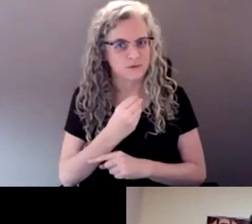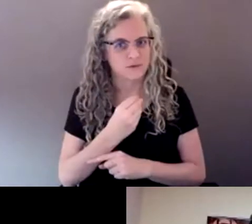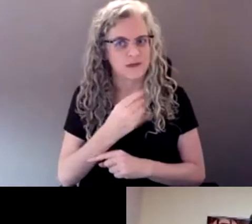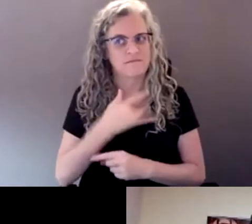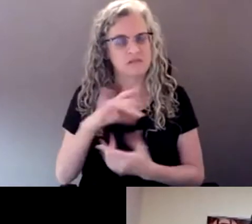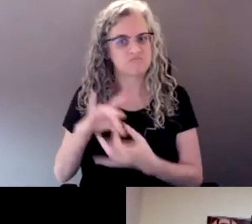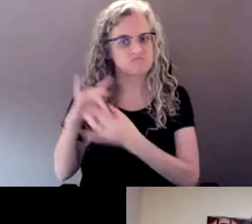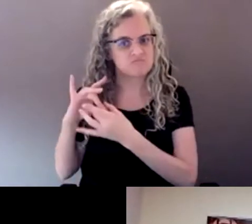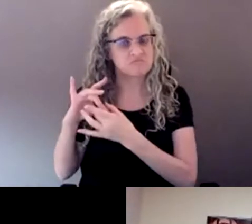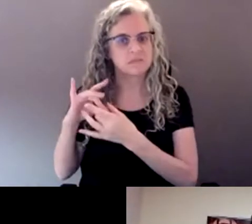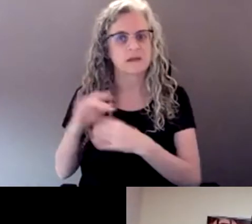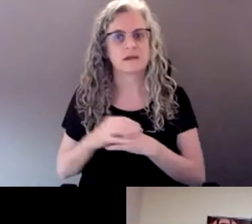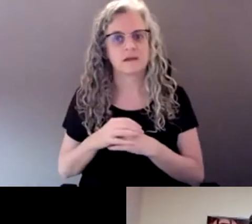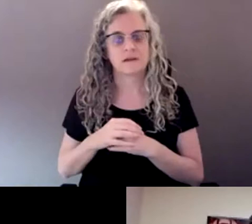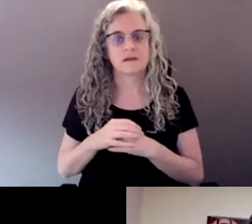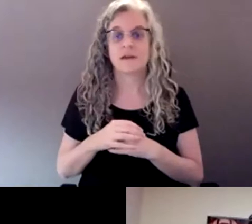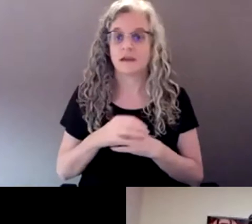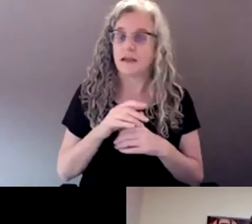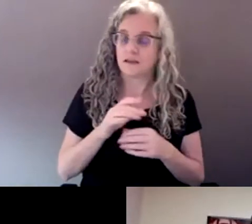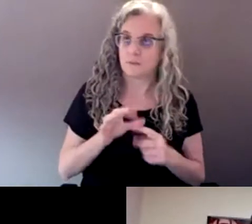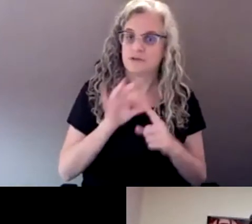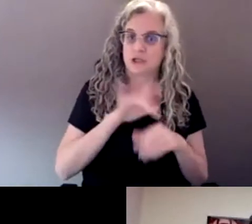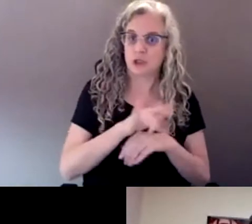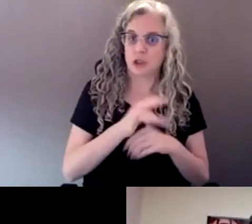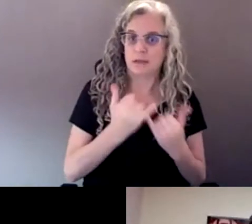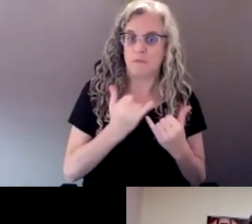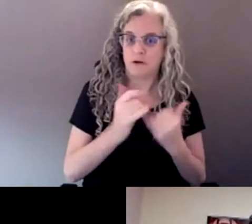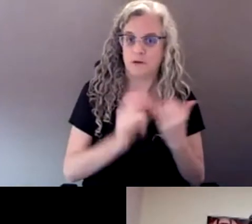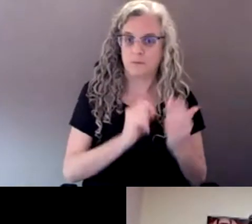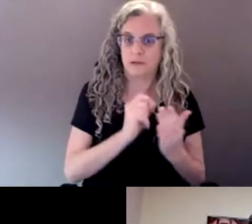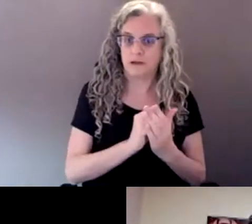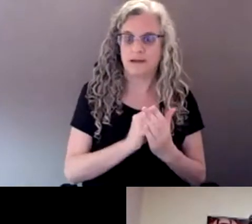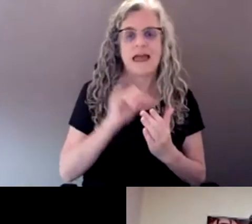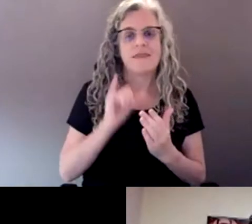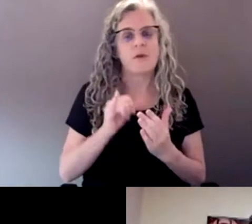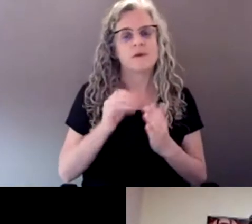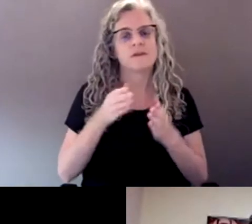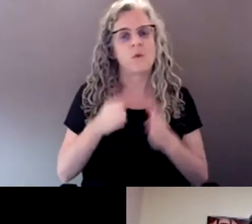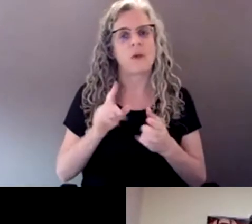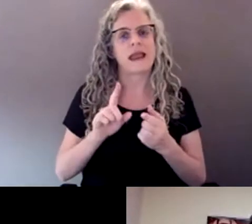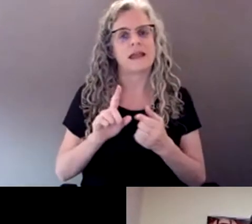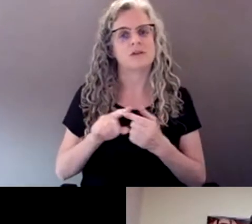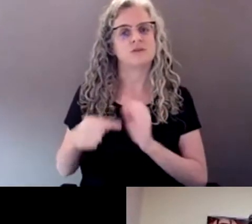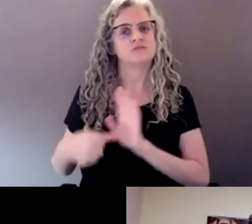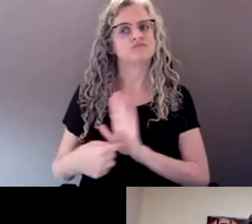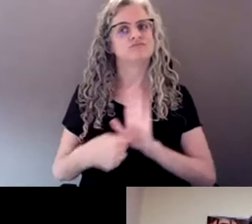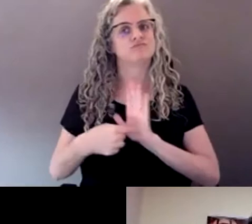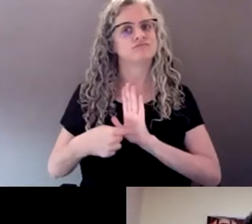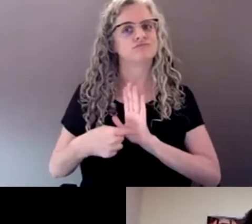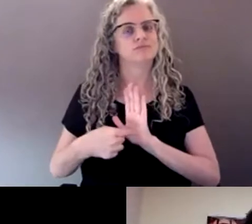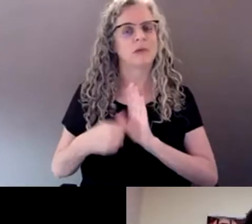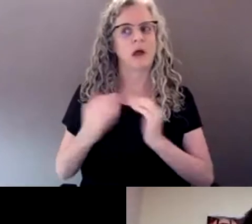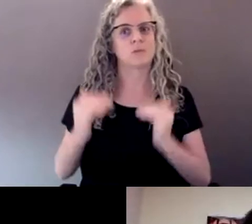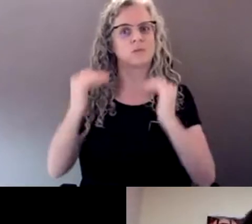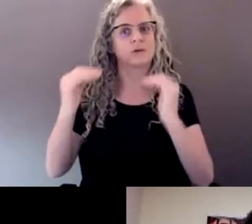those kinds of ideas developed in the early modern period as ways of claiming privileged lineage, right? Seed of Abraham,